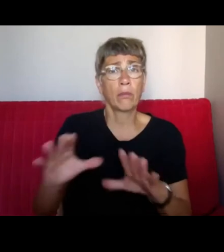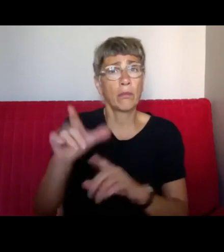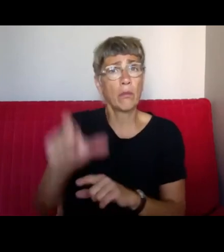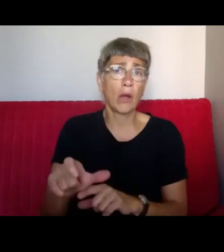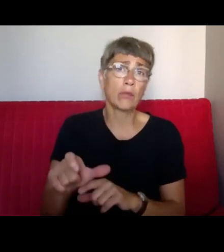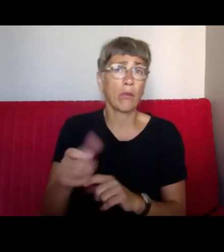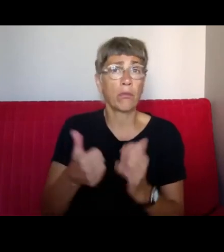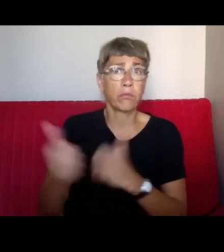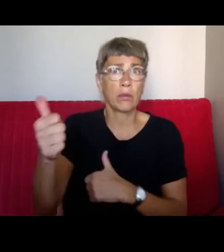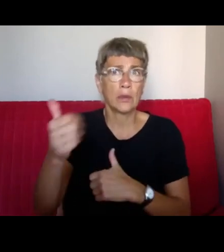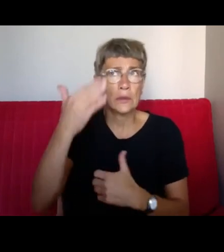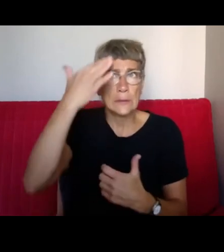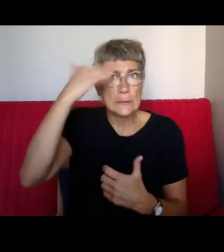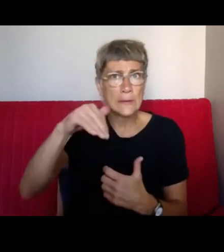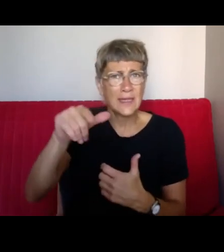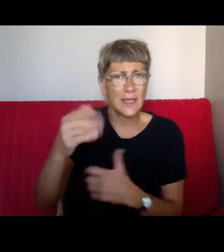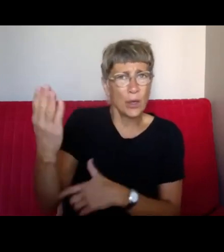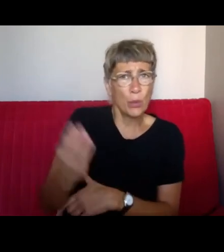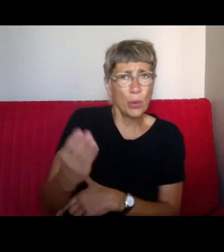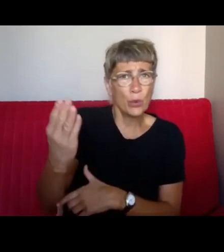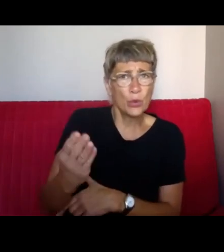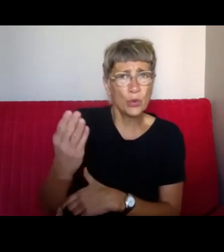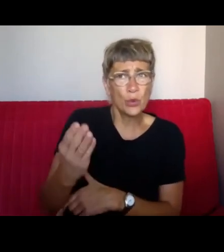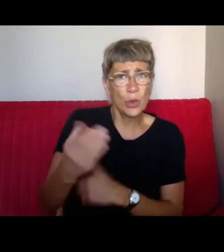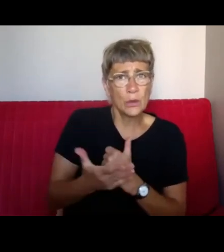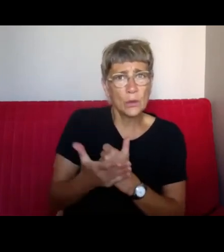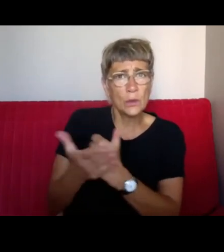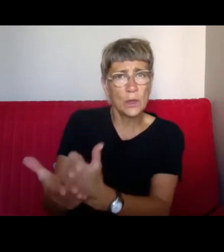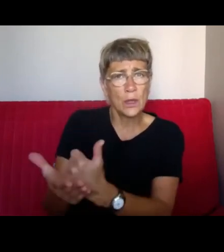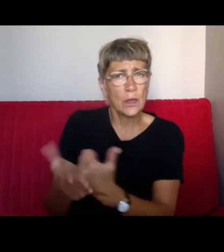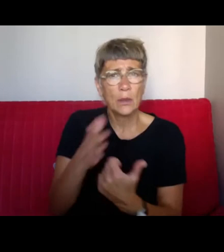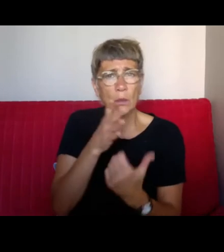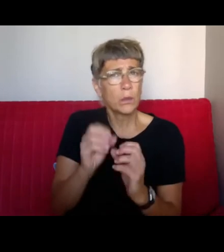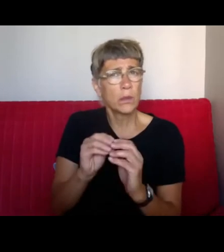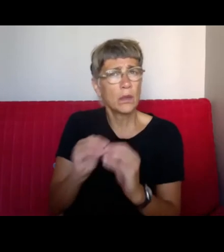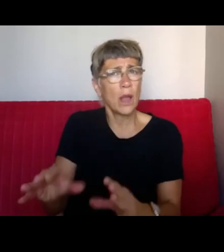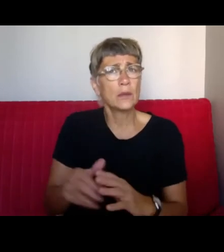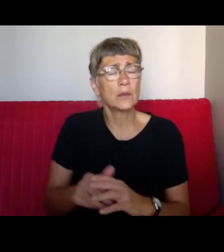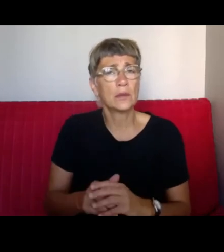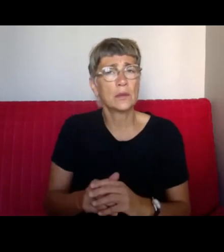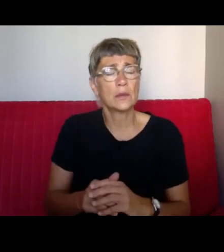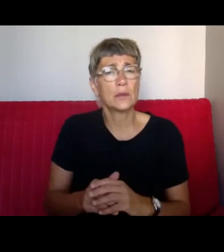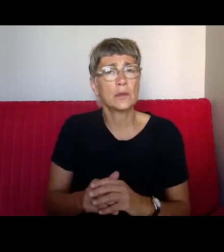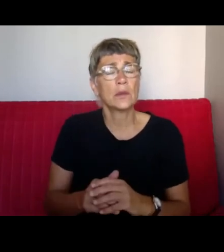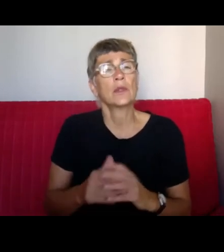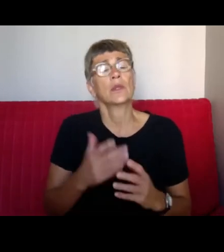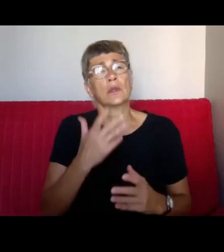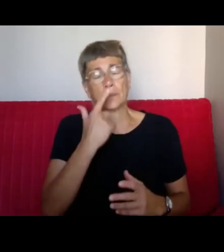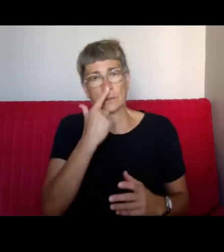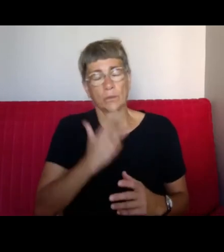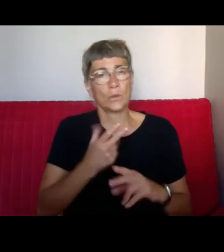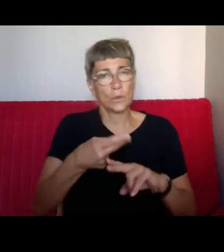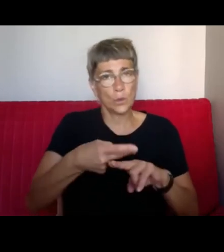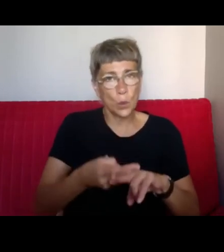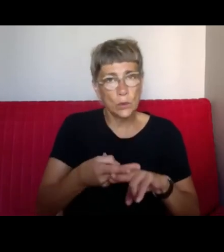need support under several points of view. So I think that our technological tools have been very useful, and